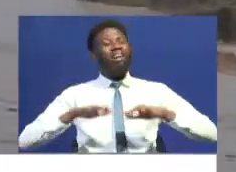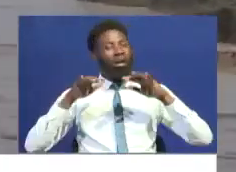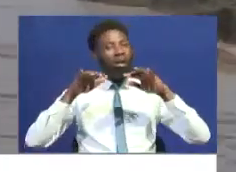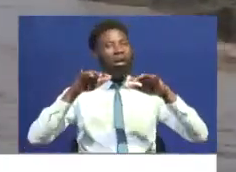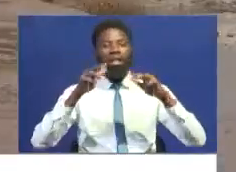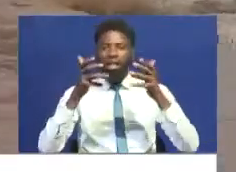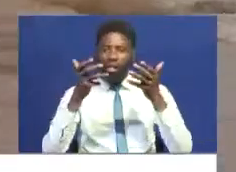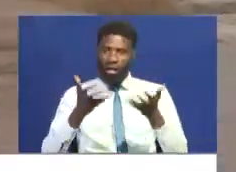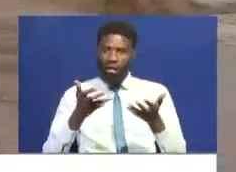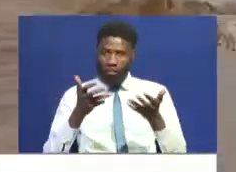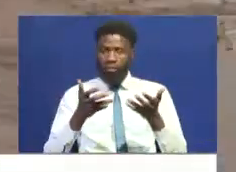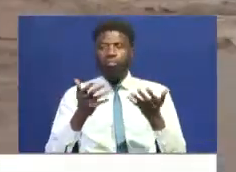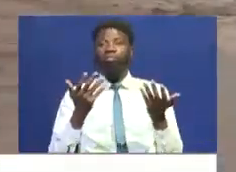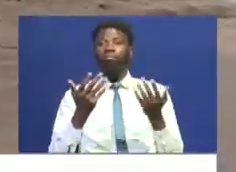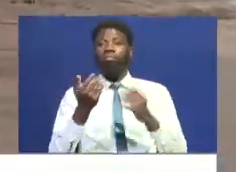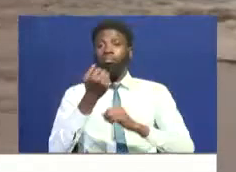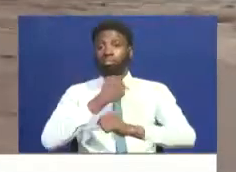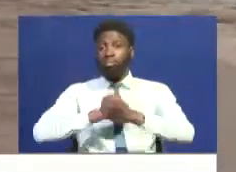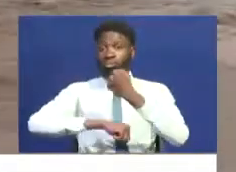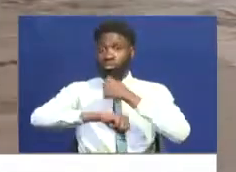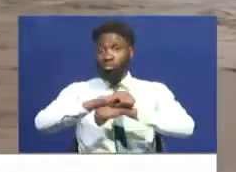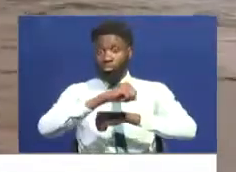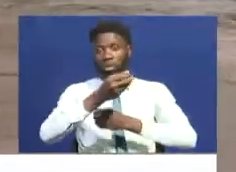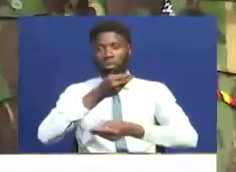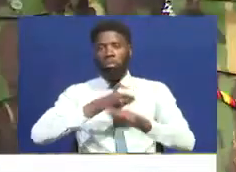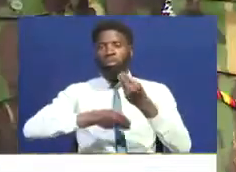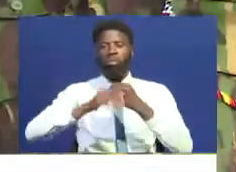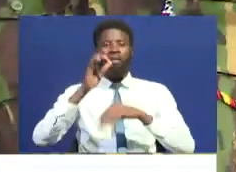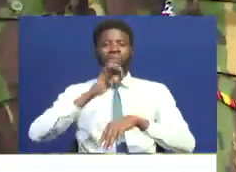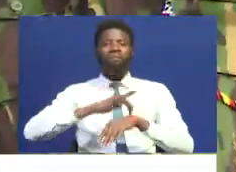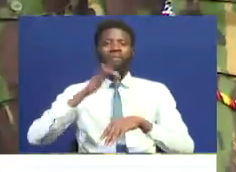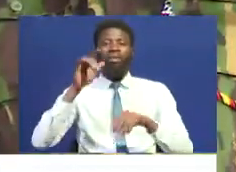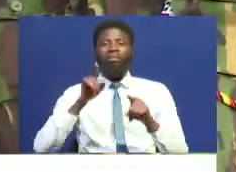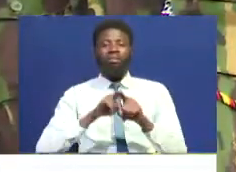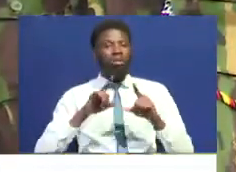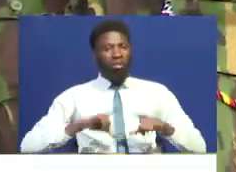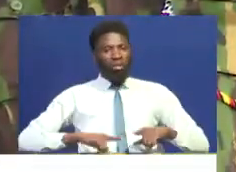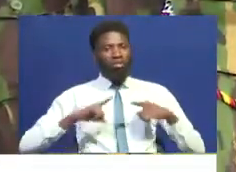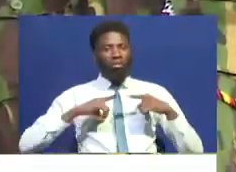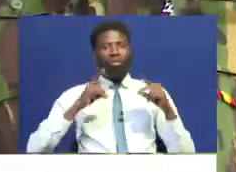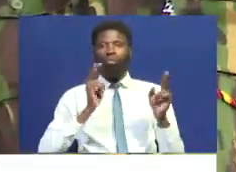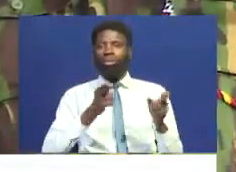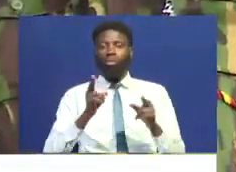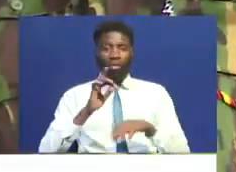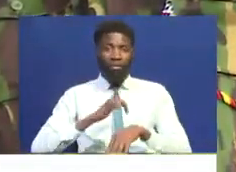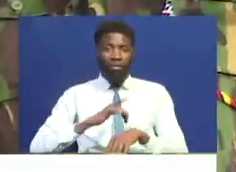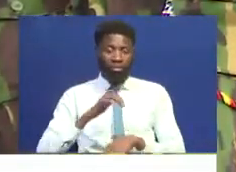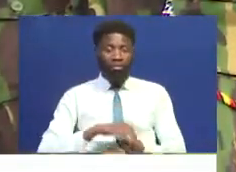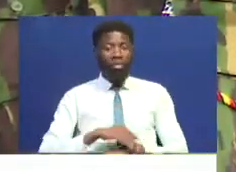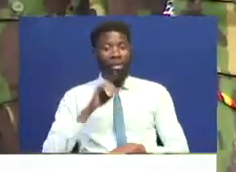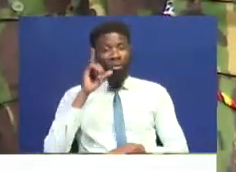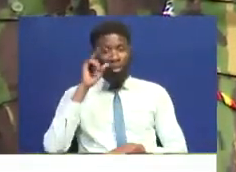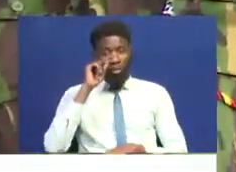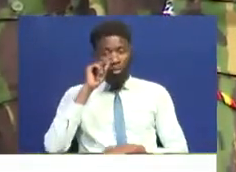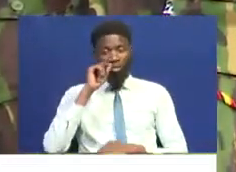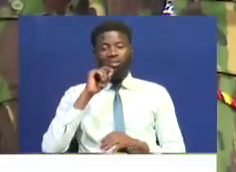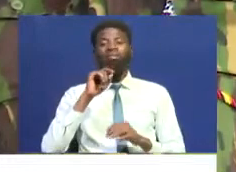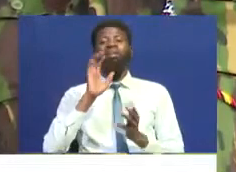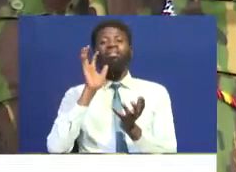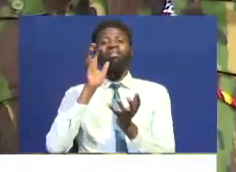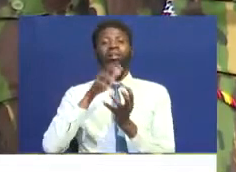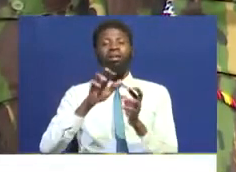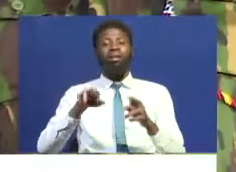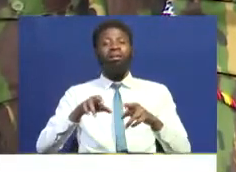life and economic activities. Additionally, the counties of Mombasa, Tana River, Kilifi,